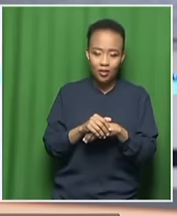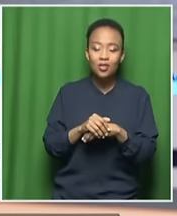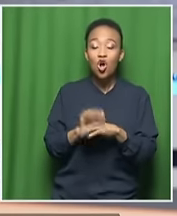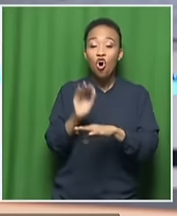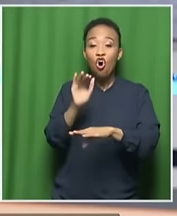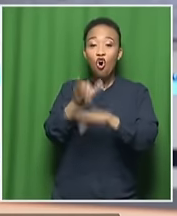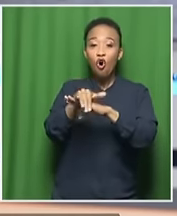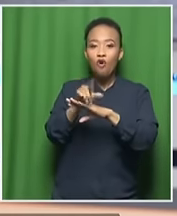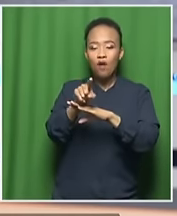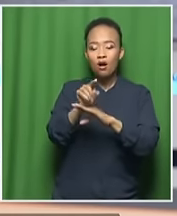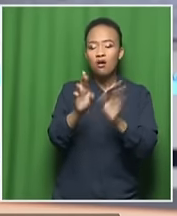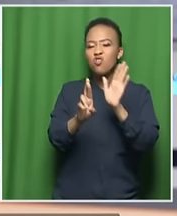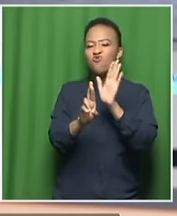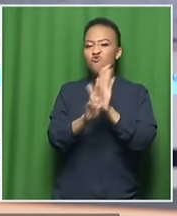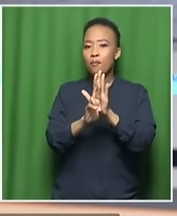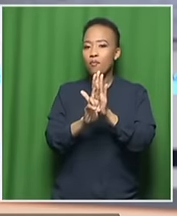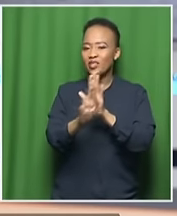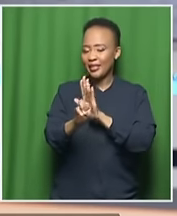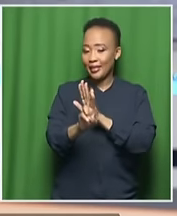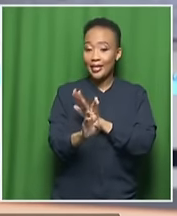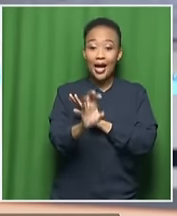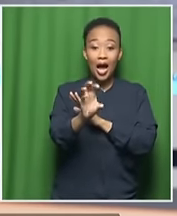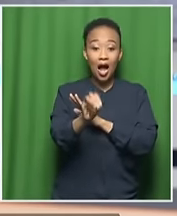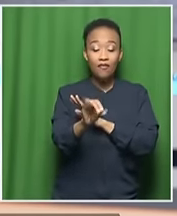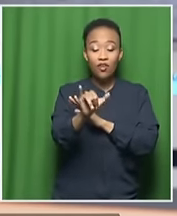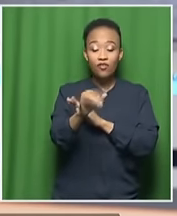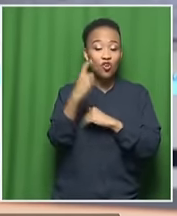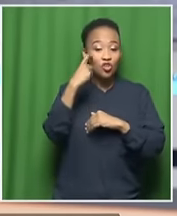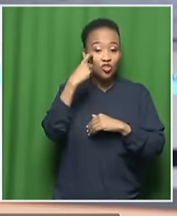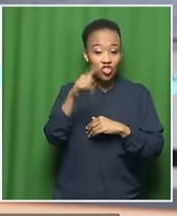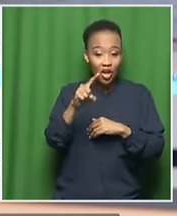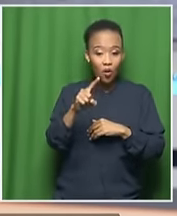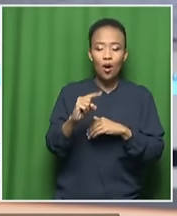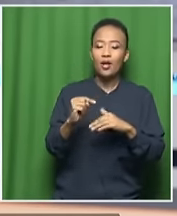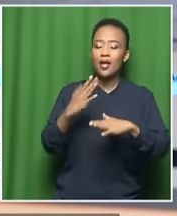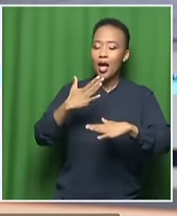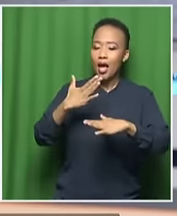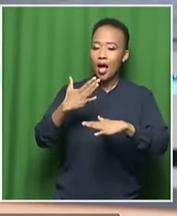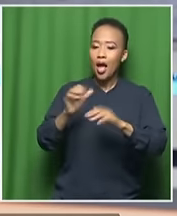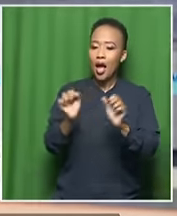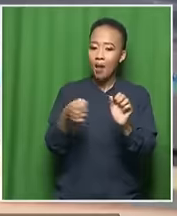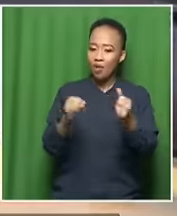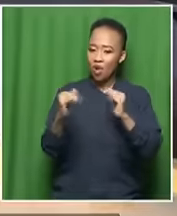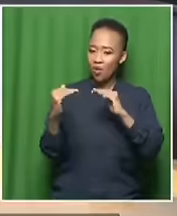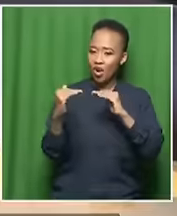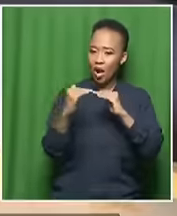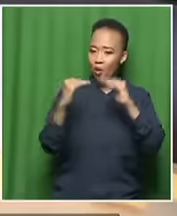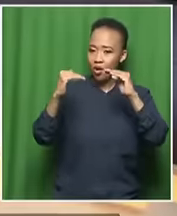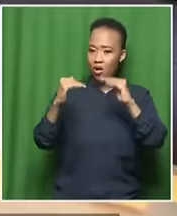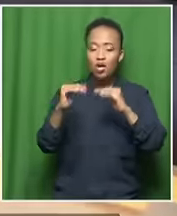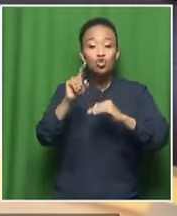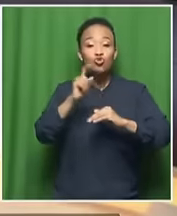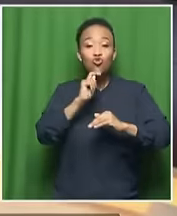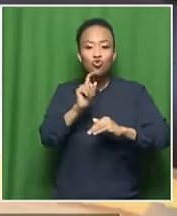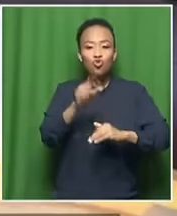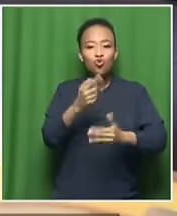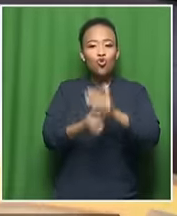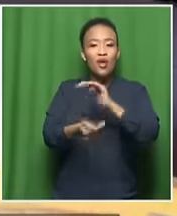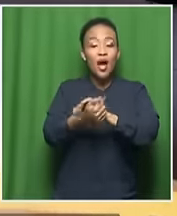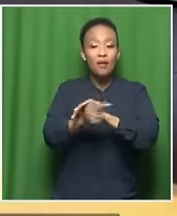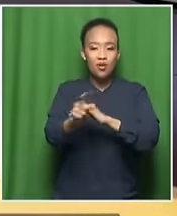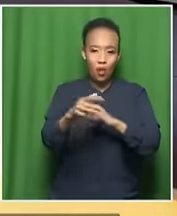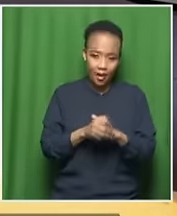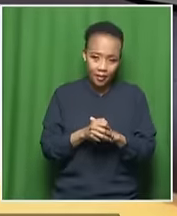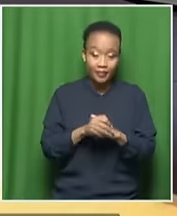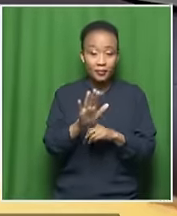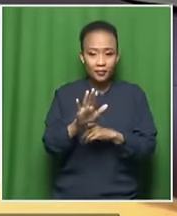overrepresented when you are looking at the employment equity and what should be happening in terms of employment. When it comes to the management